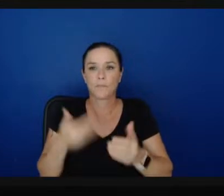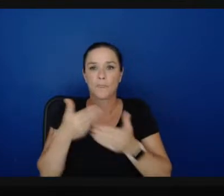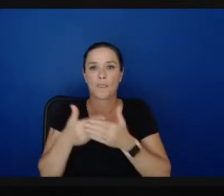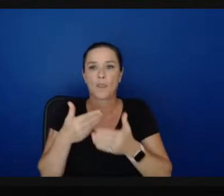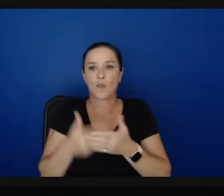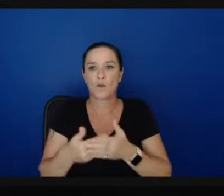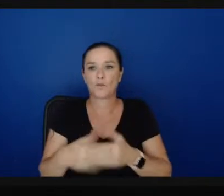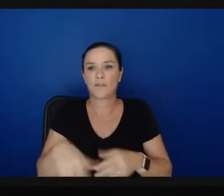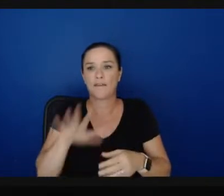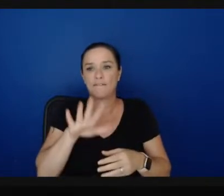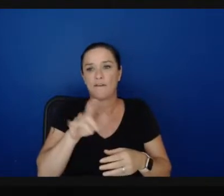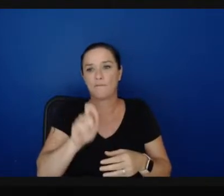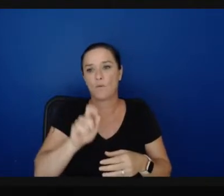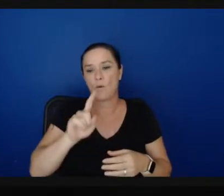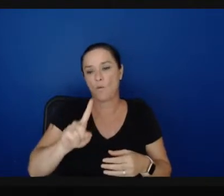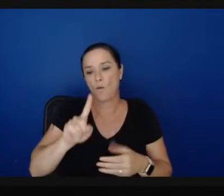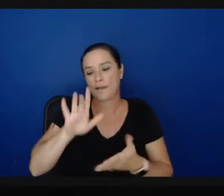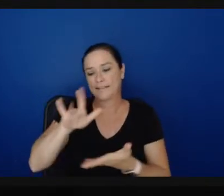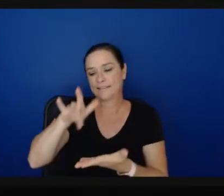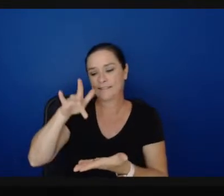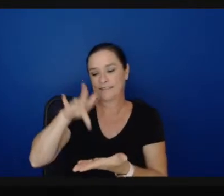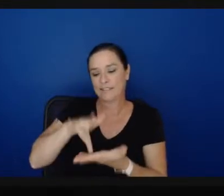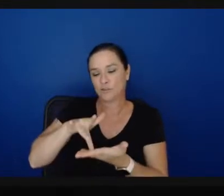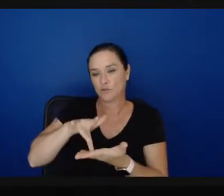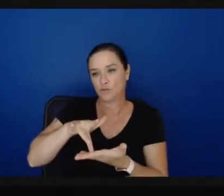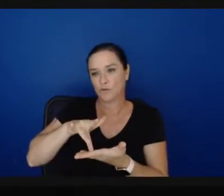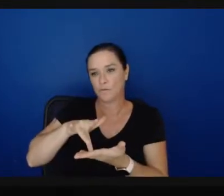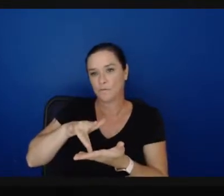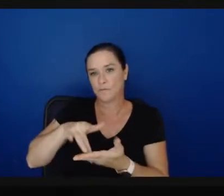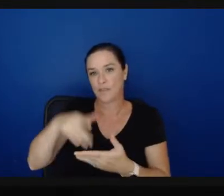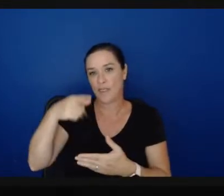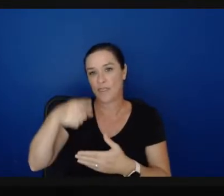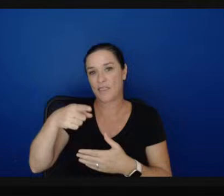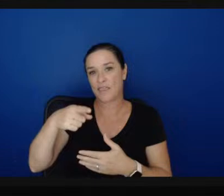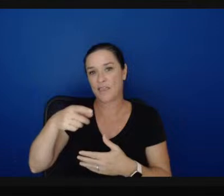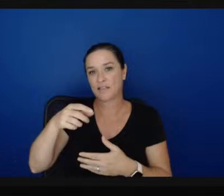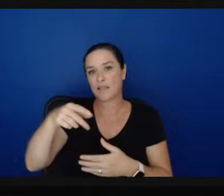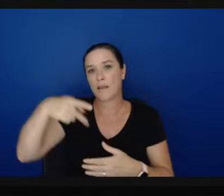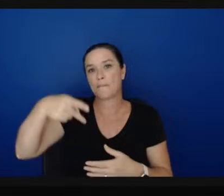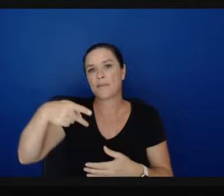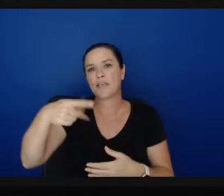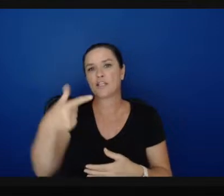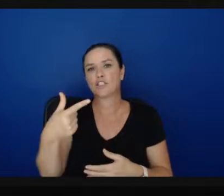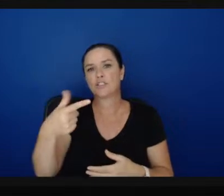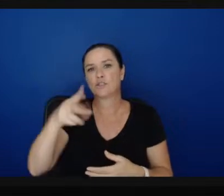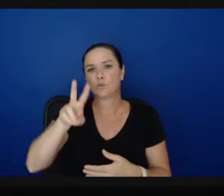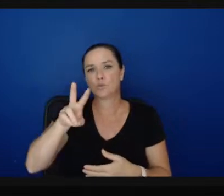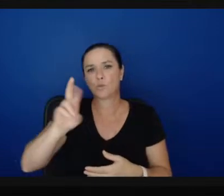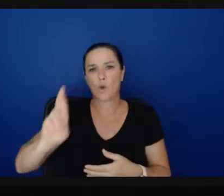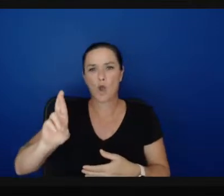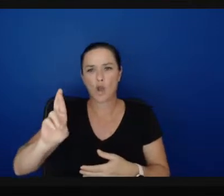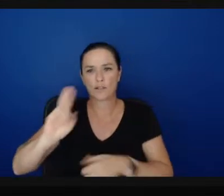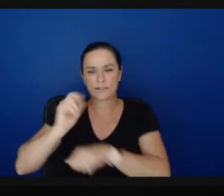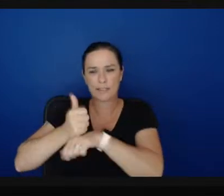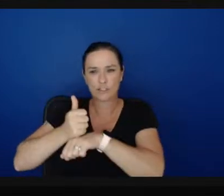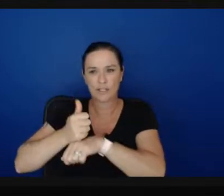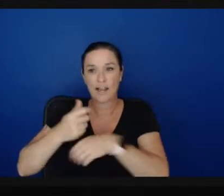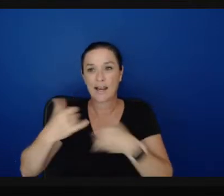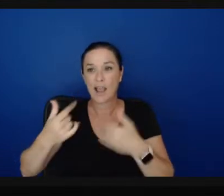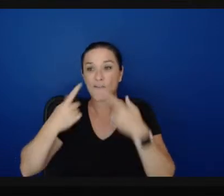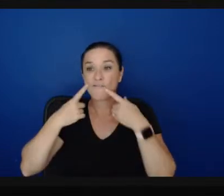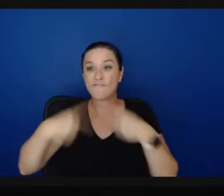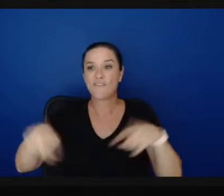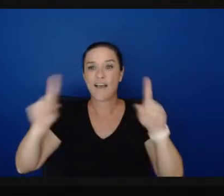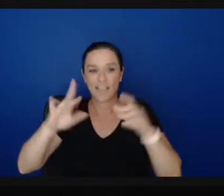5.1 epicenter, this station called PG2R, which is now finally back